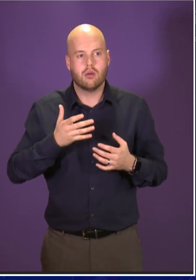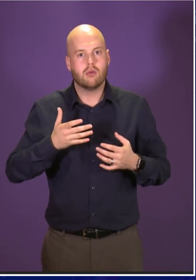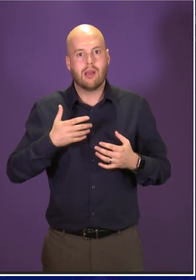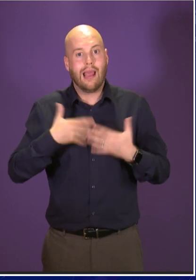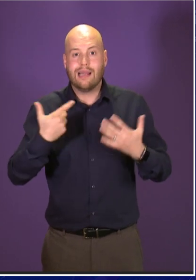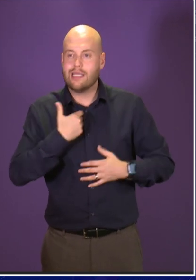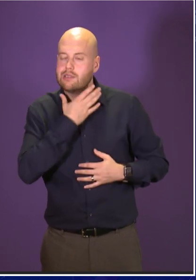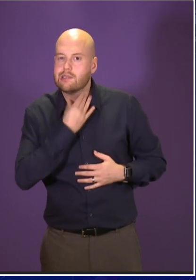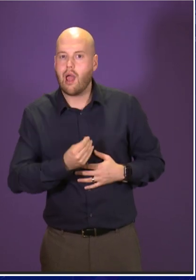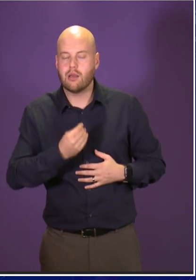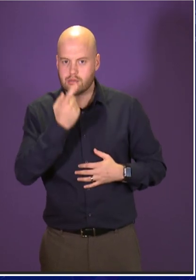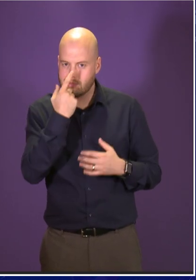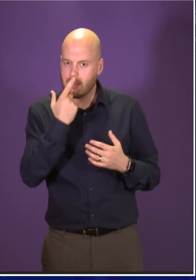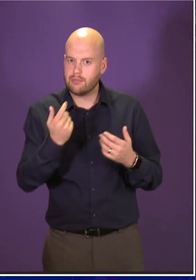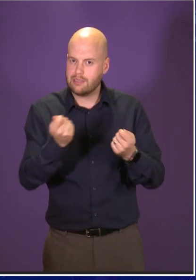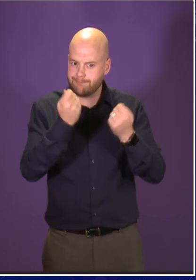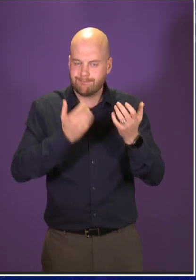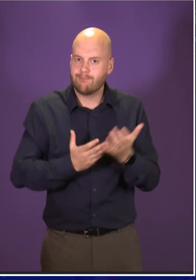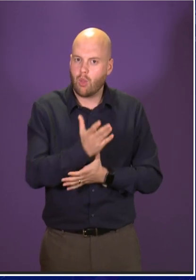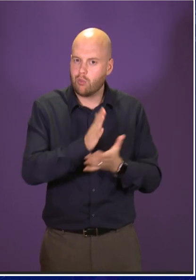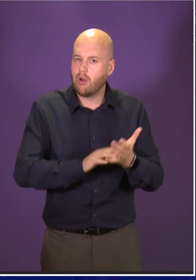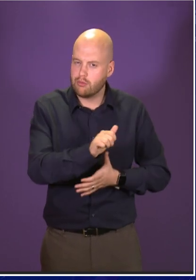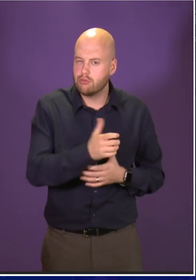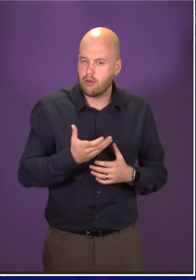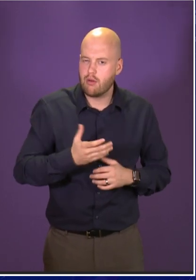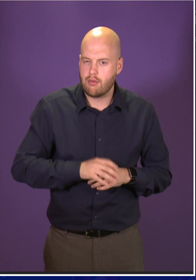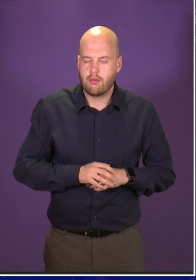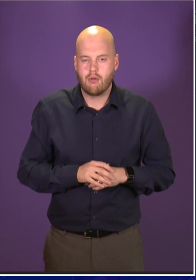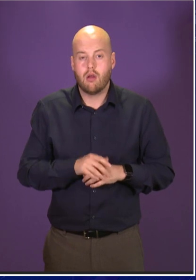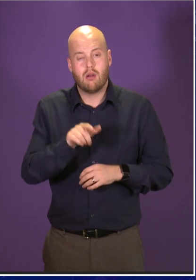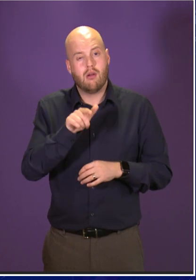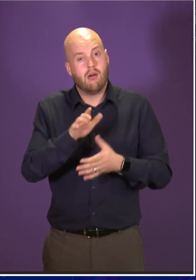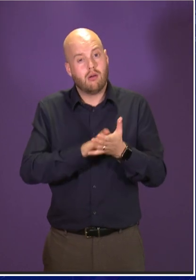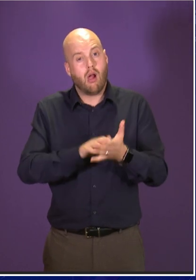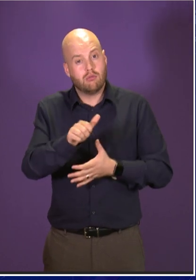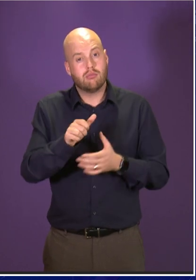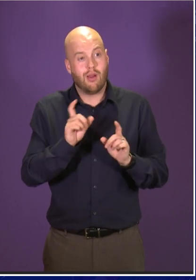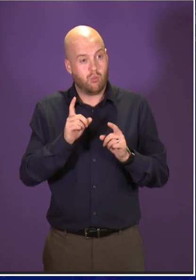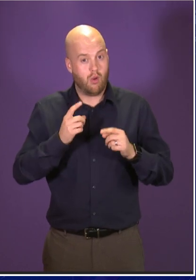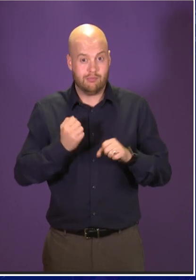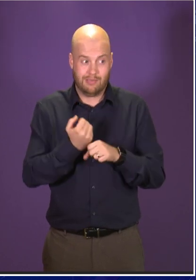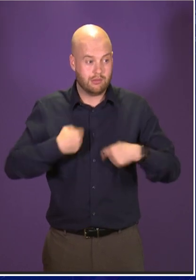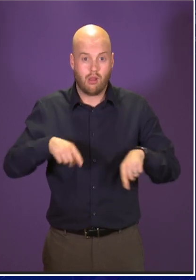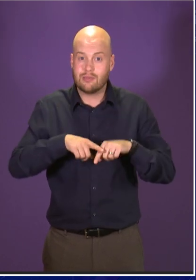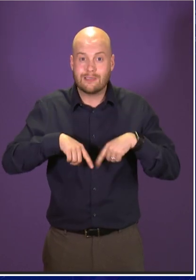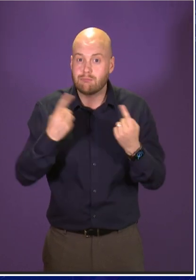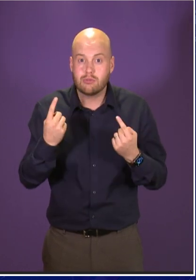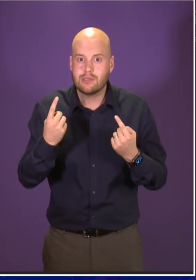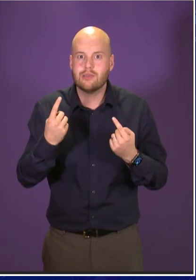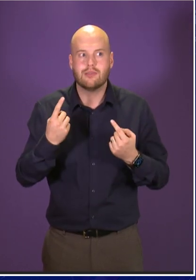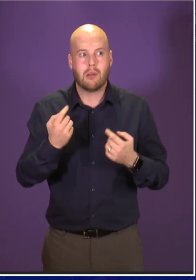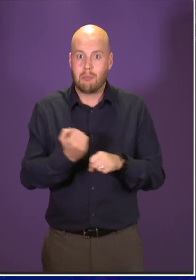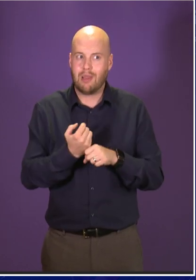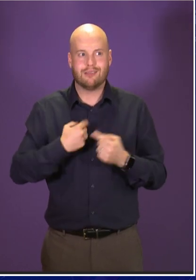individual and collective purpose for the time we live in. Culture is what makes us different. Culture is what makes us